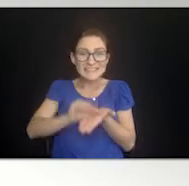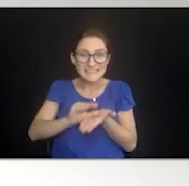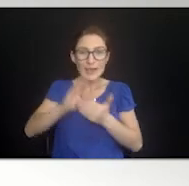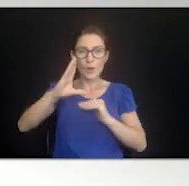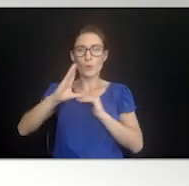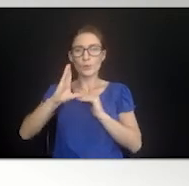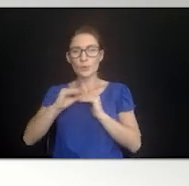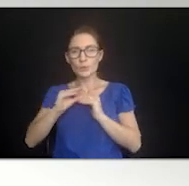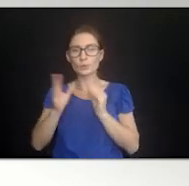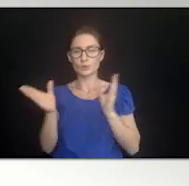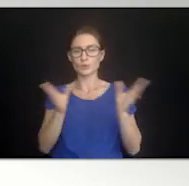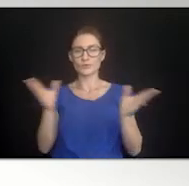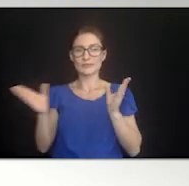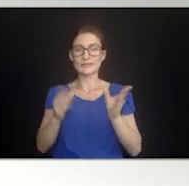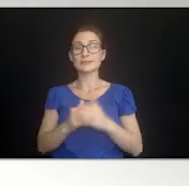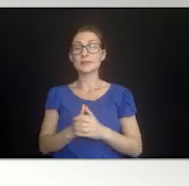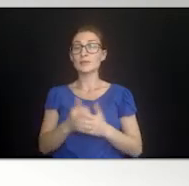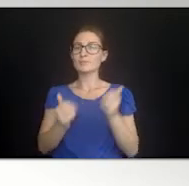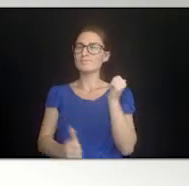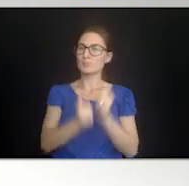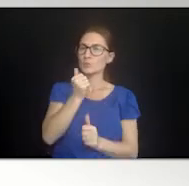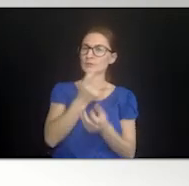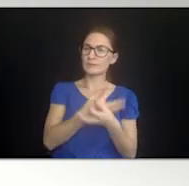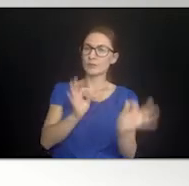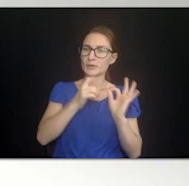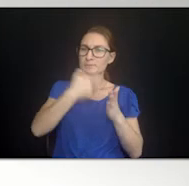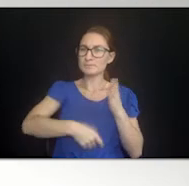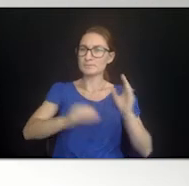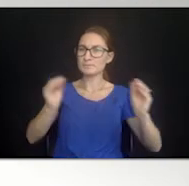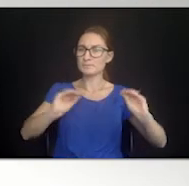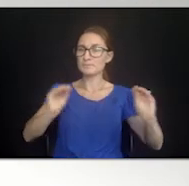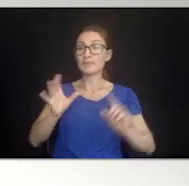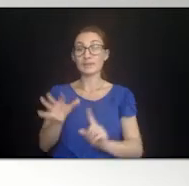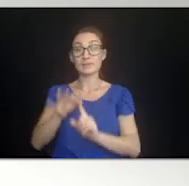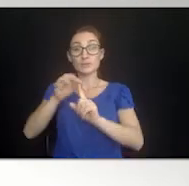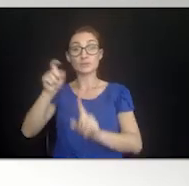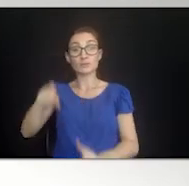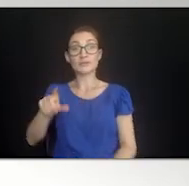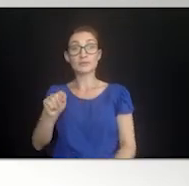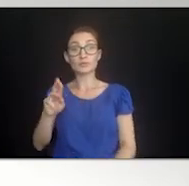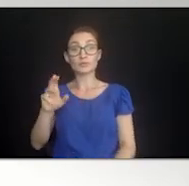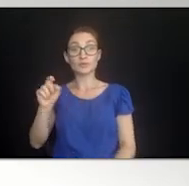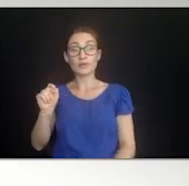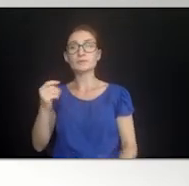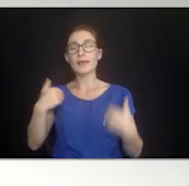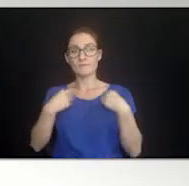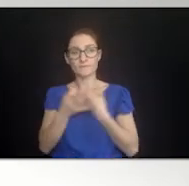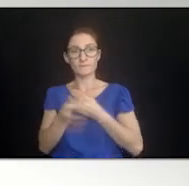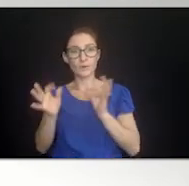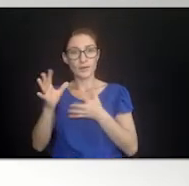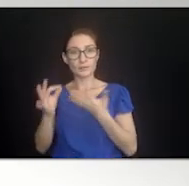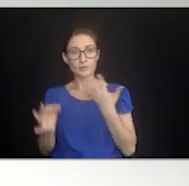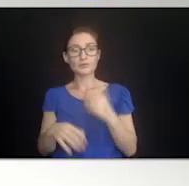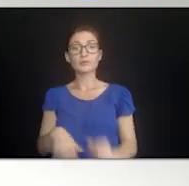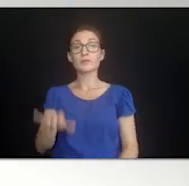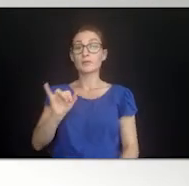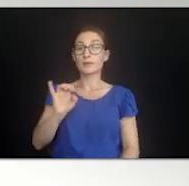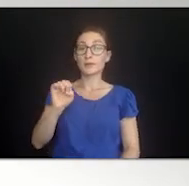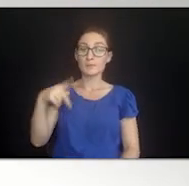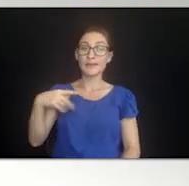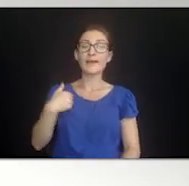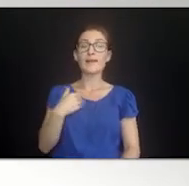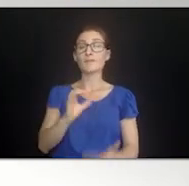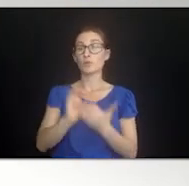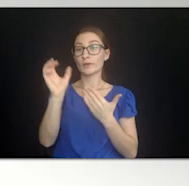discounted services. A lot of the stuff is, again, free. The special needs trust, we do have a free option. The IEP, we have